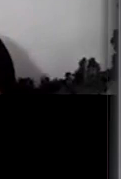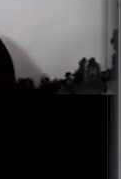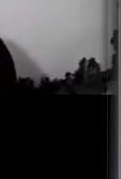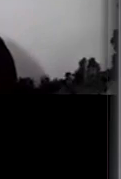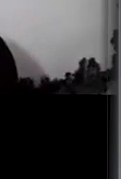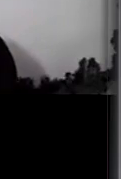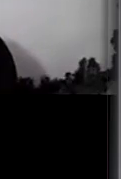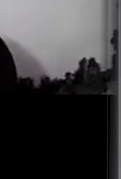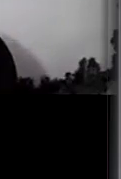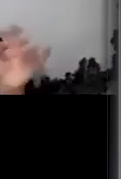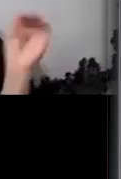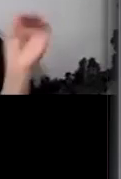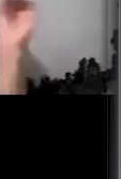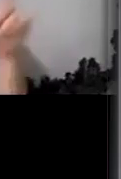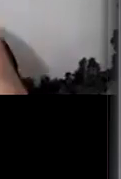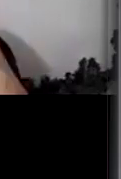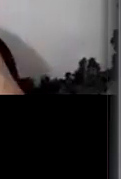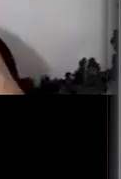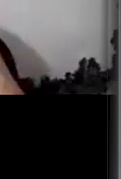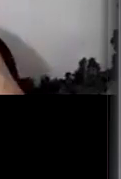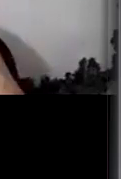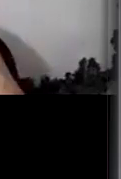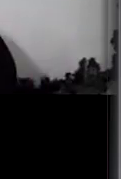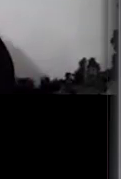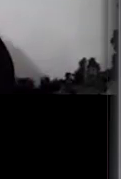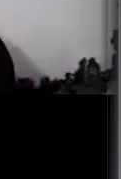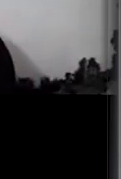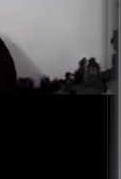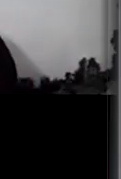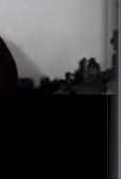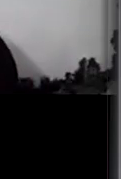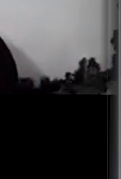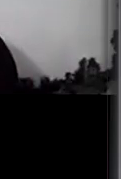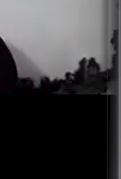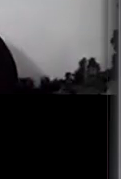date na yon? Yes po.